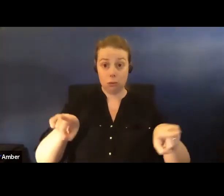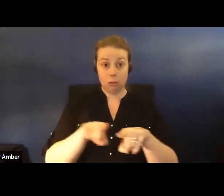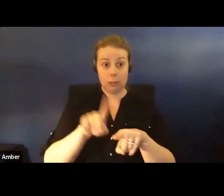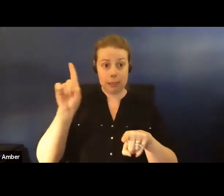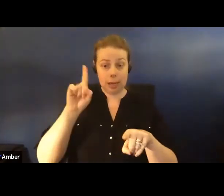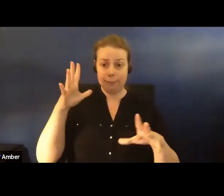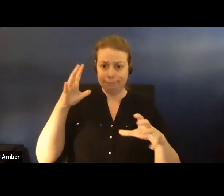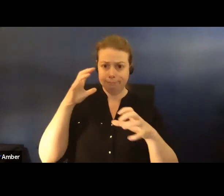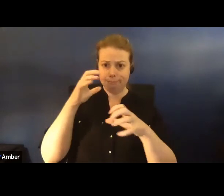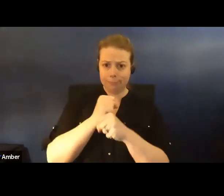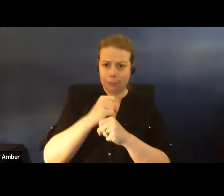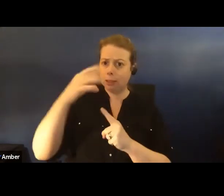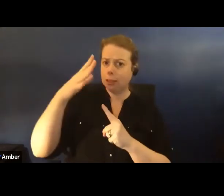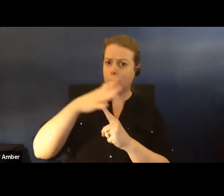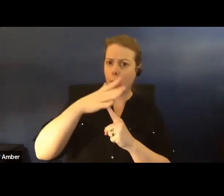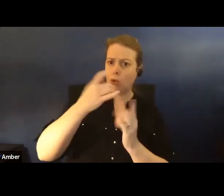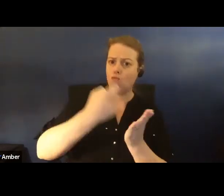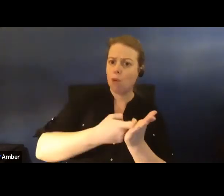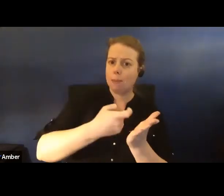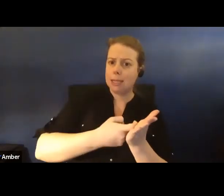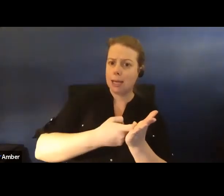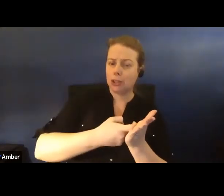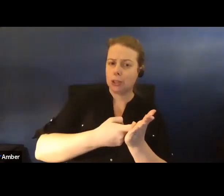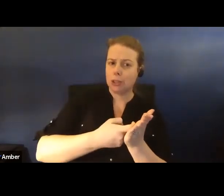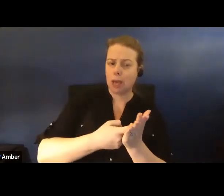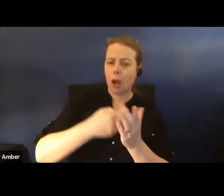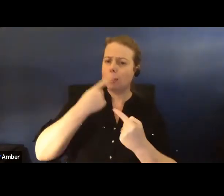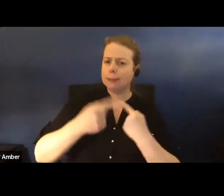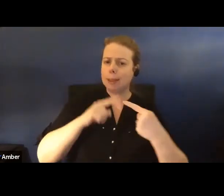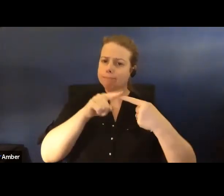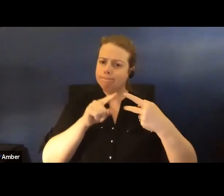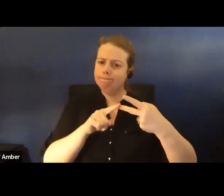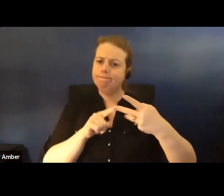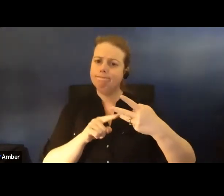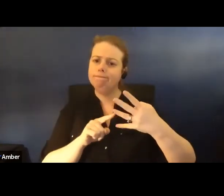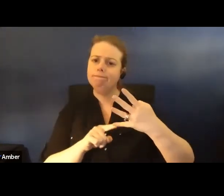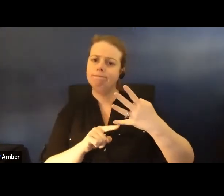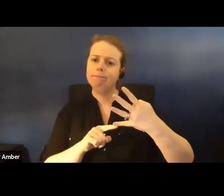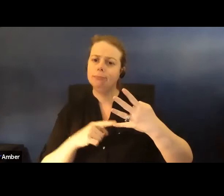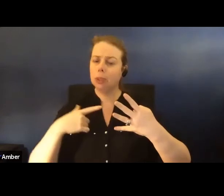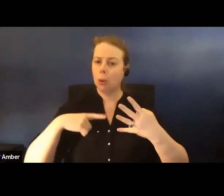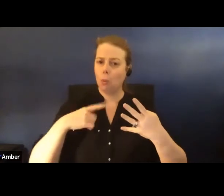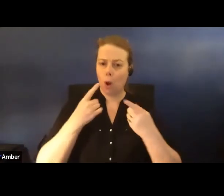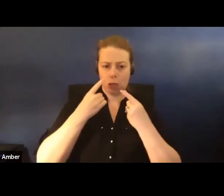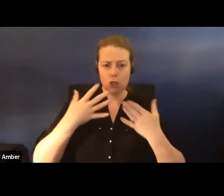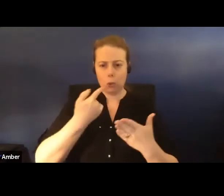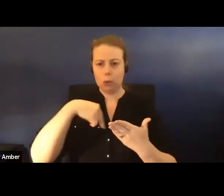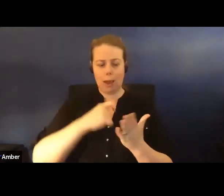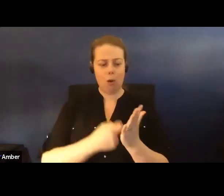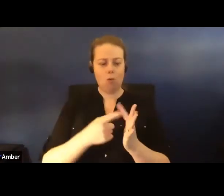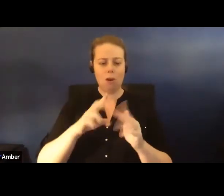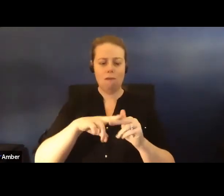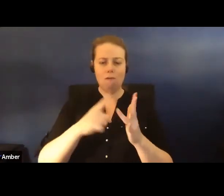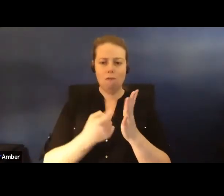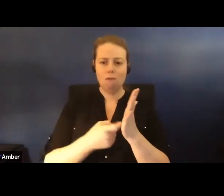key recommendations, which I'll walk through one by one, which really set out our reform agenda when it comes to